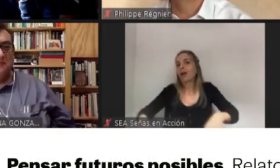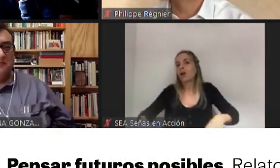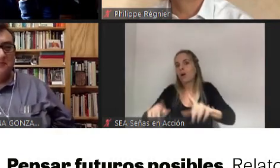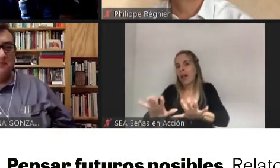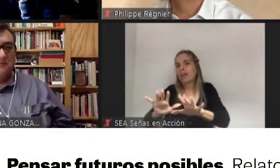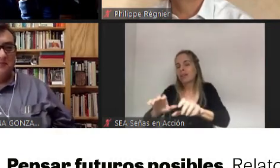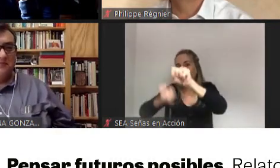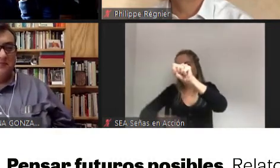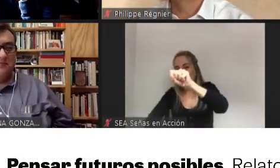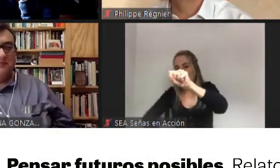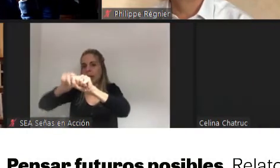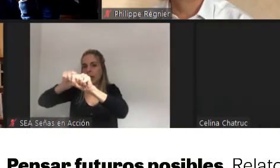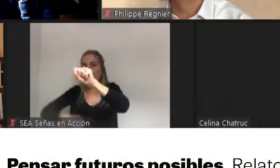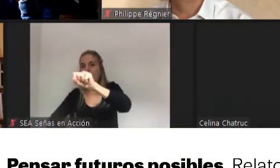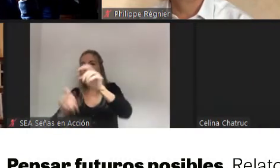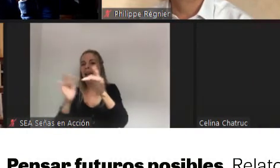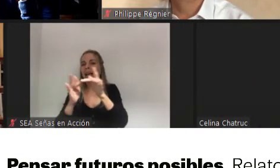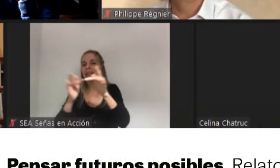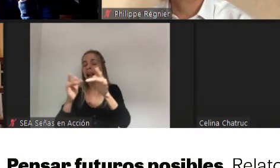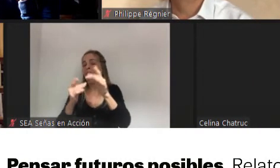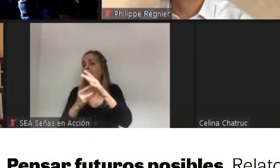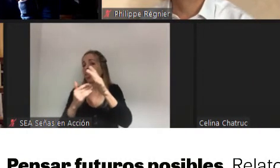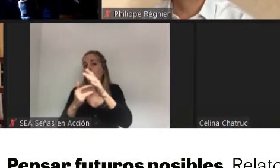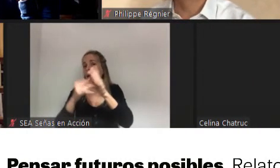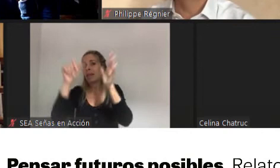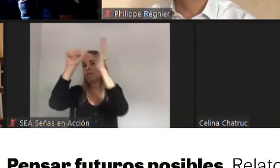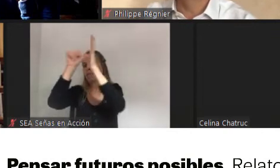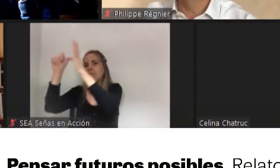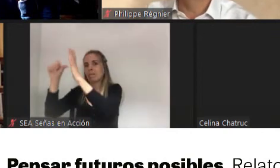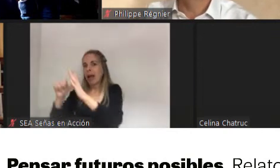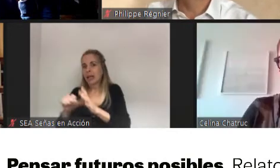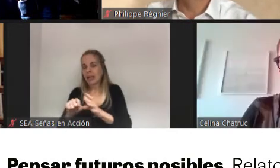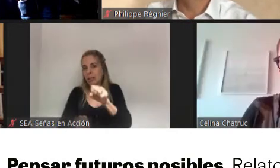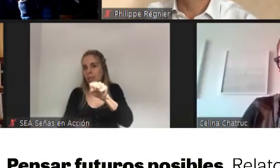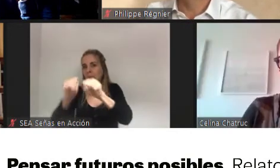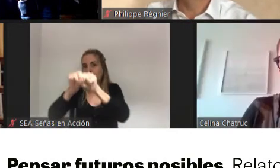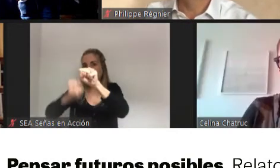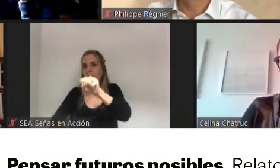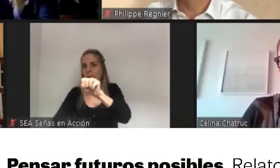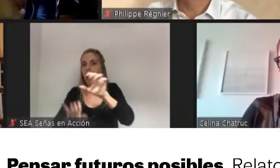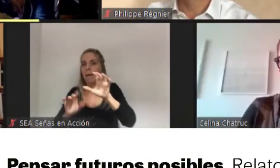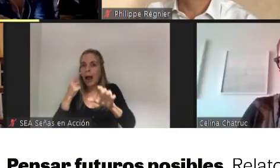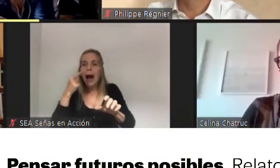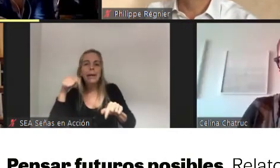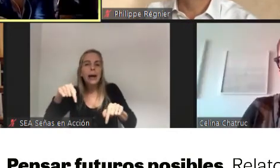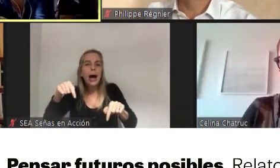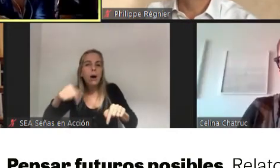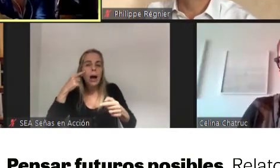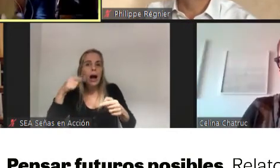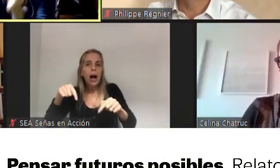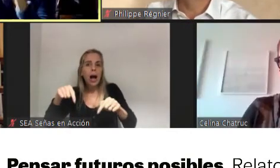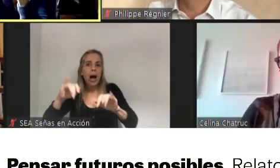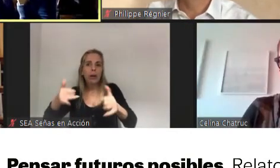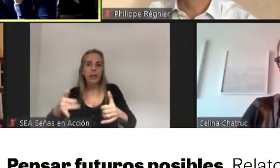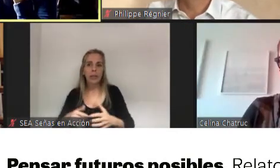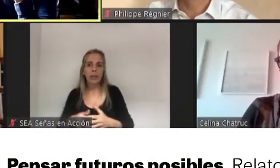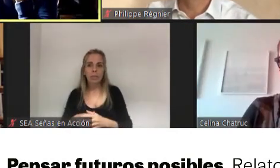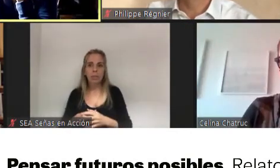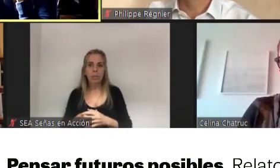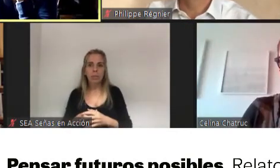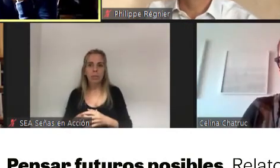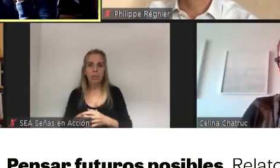are random. It has to do with how internet works in the places where you are. So unless she gets